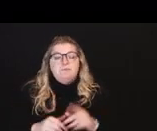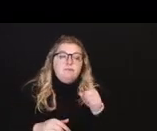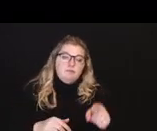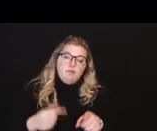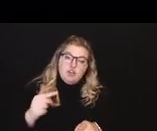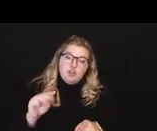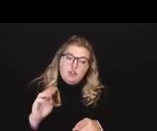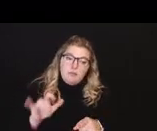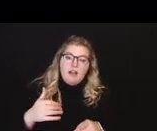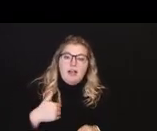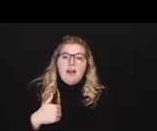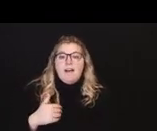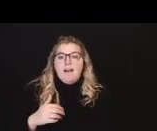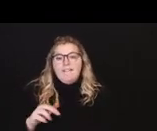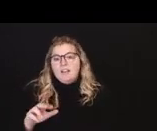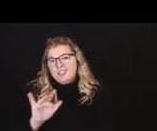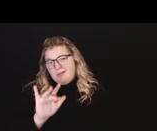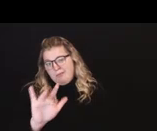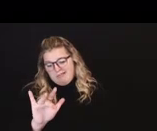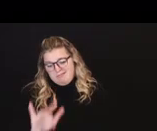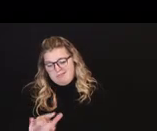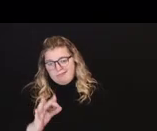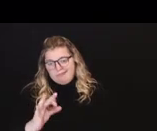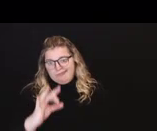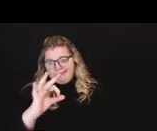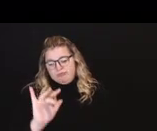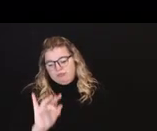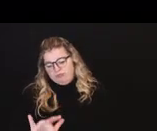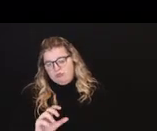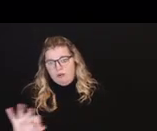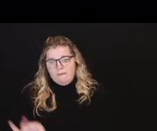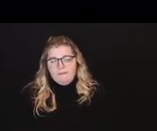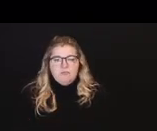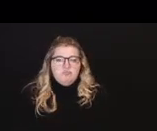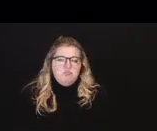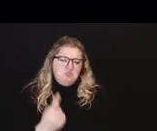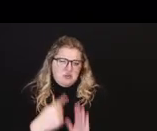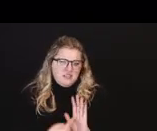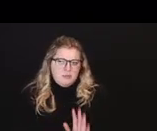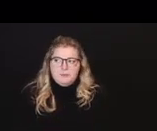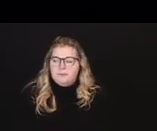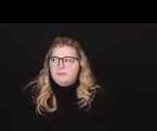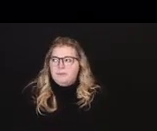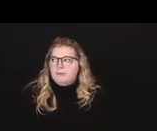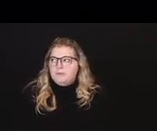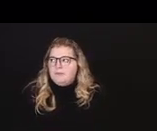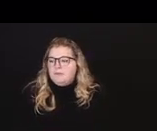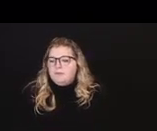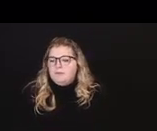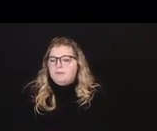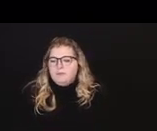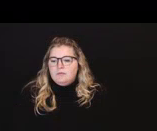radio button to turn on or off those keyboard shortcuts, as an example.